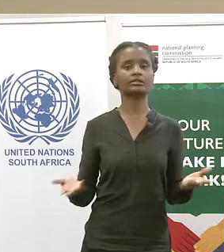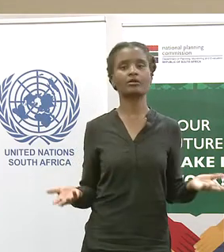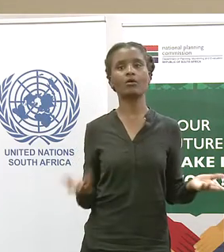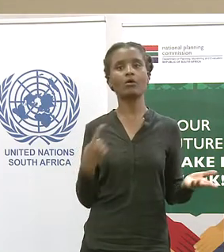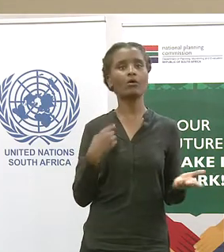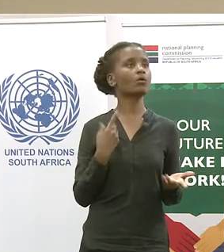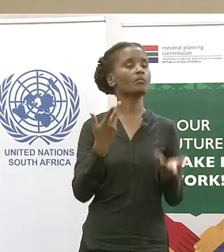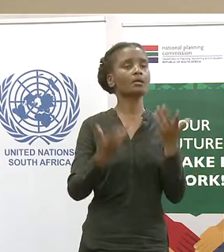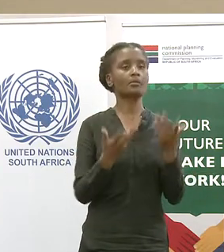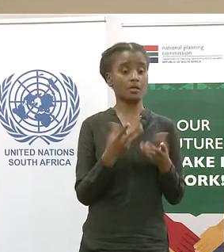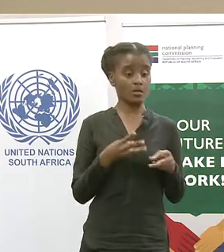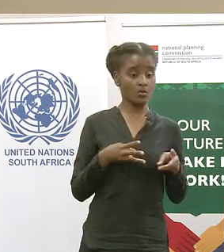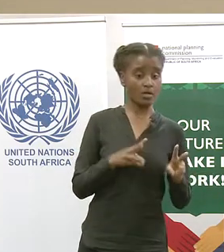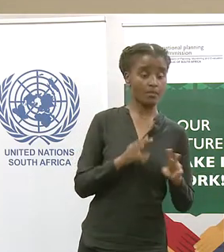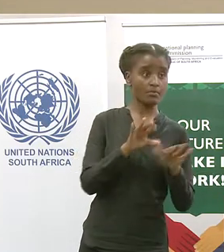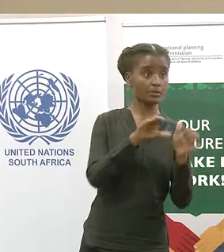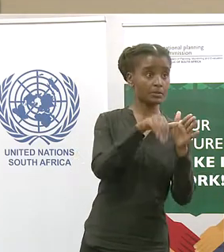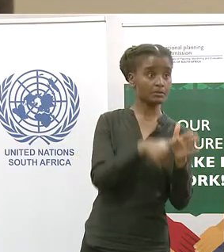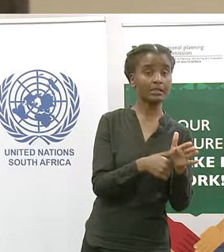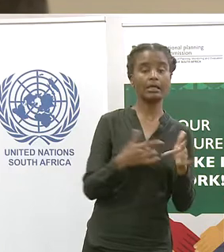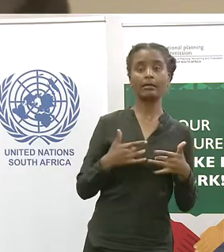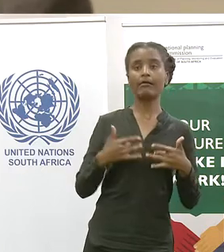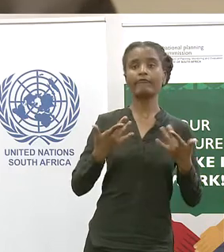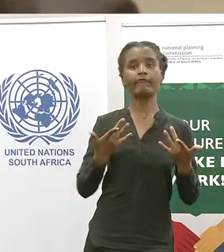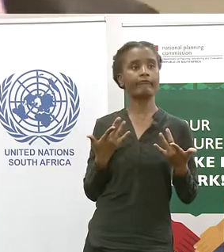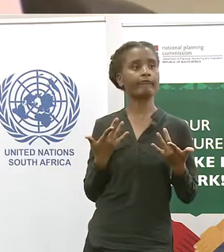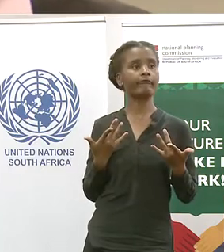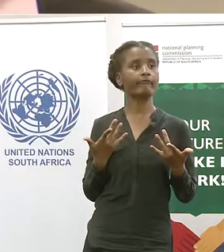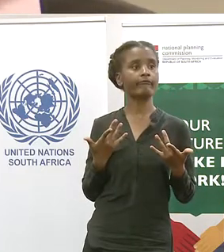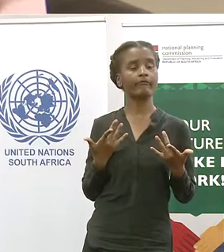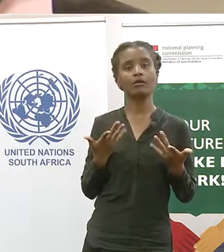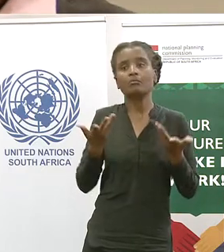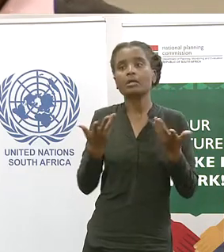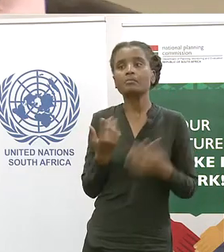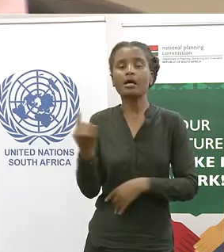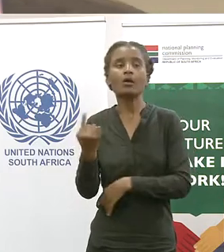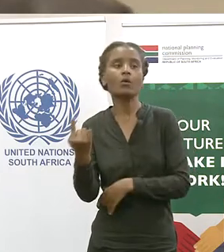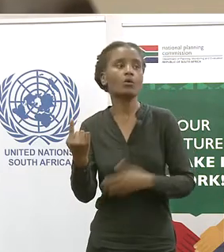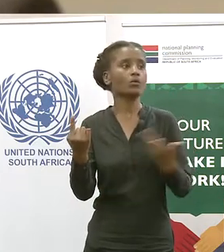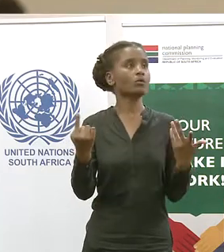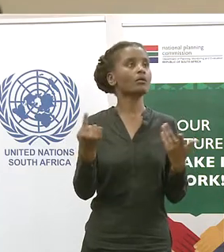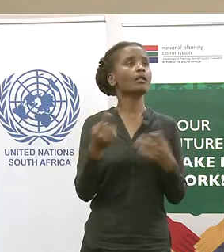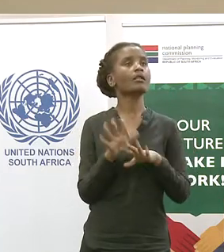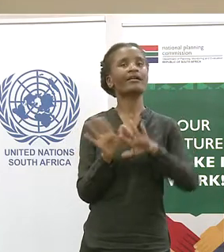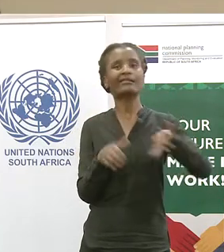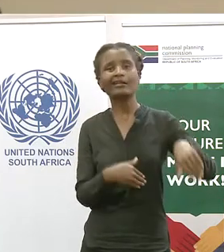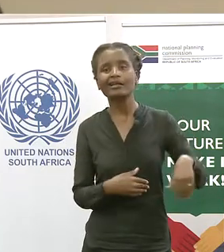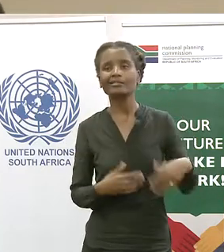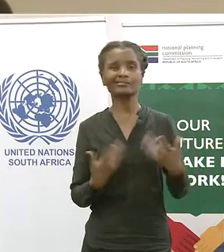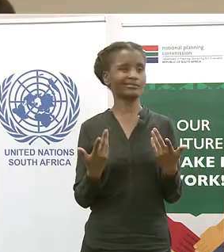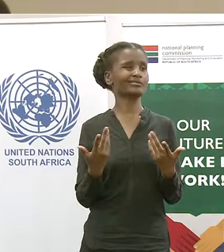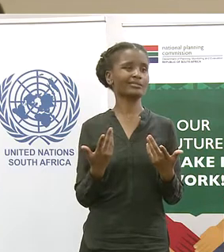obscures the ways in which people with disabilities continue to experience isolation, neglect, and trauma on an epic